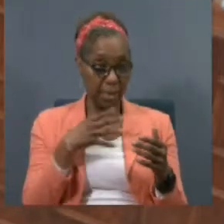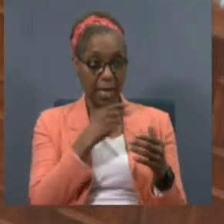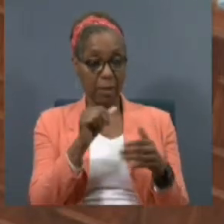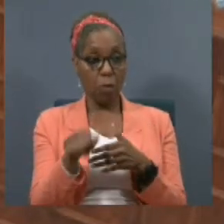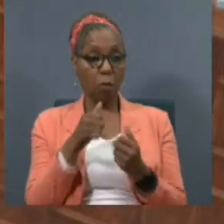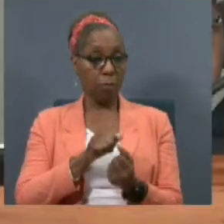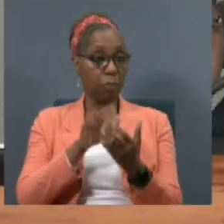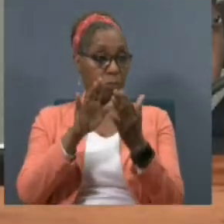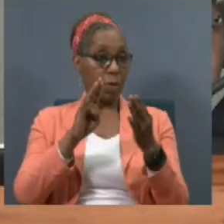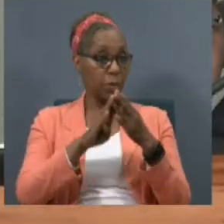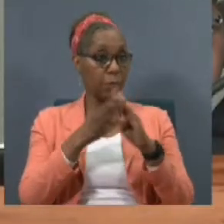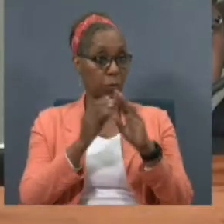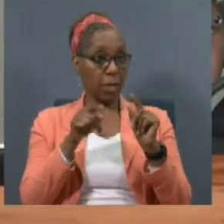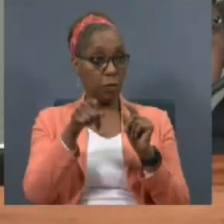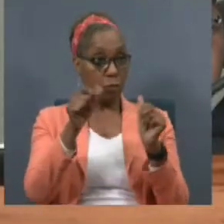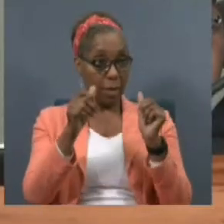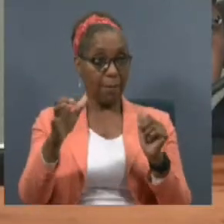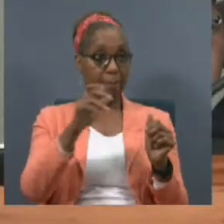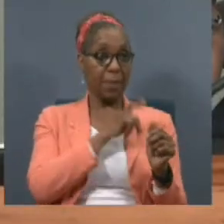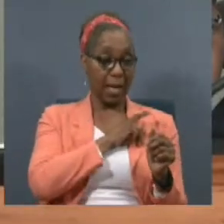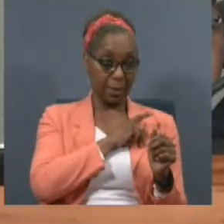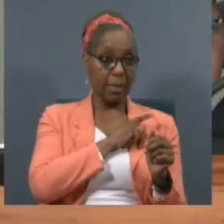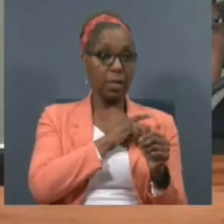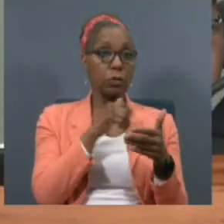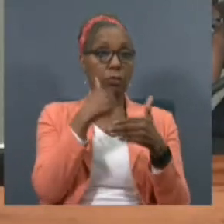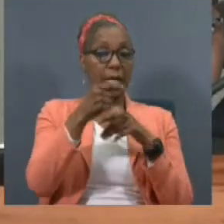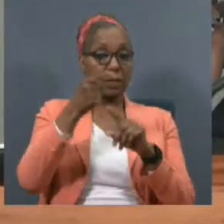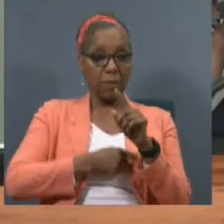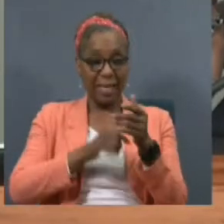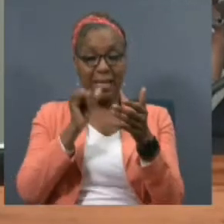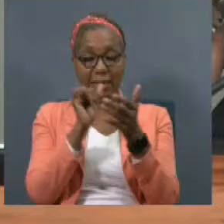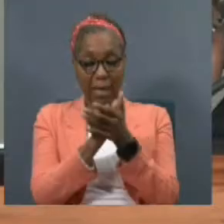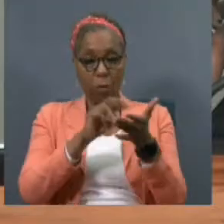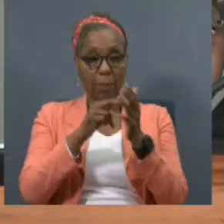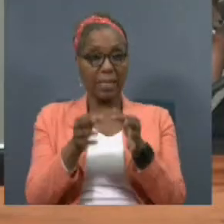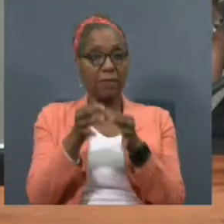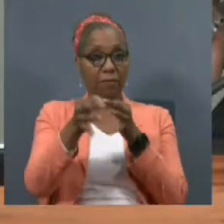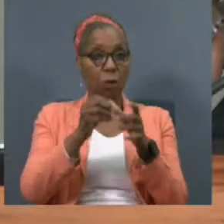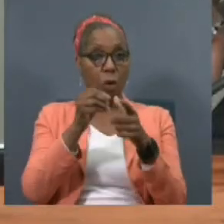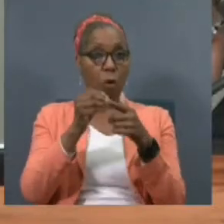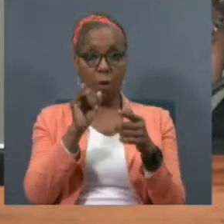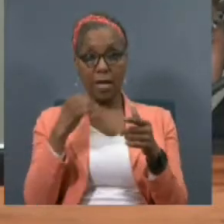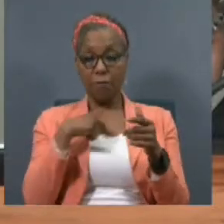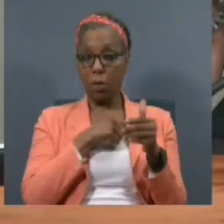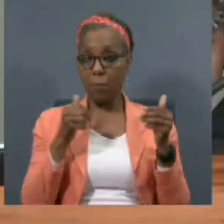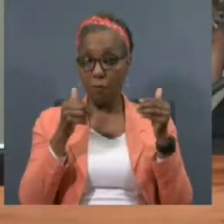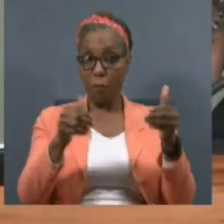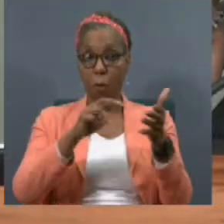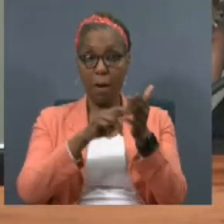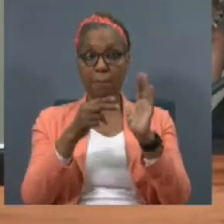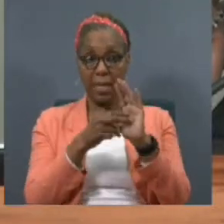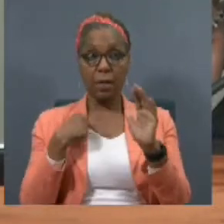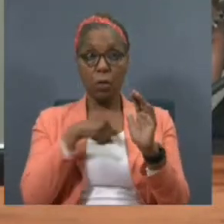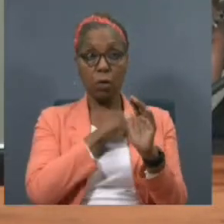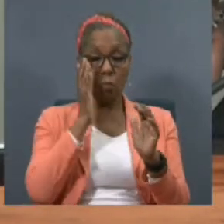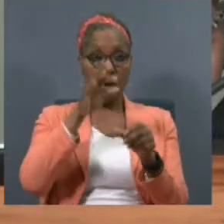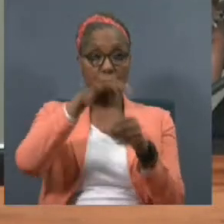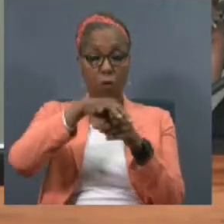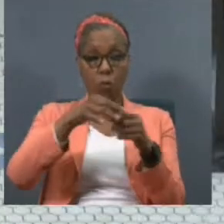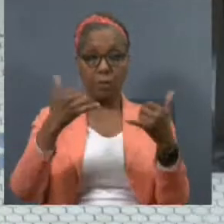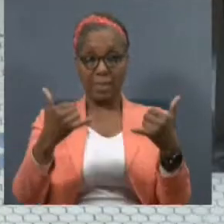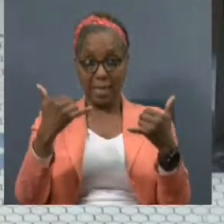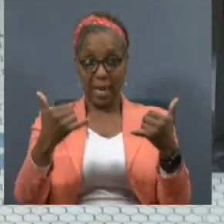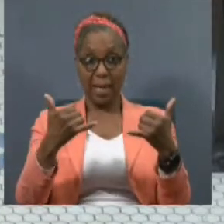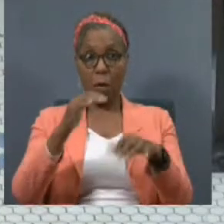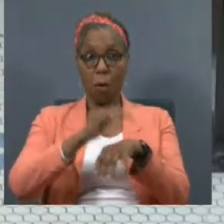addressed by the community, that you can come back into next month. That's what I mean when I say defer, or if we move forward, meaning we will vote today